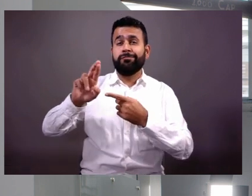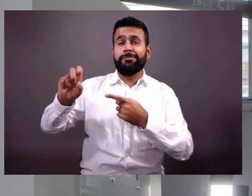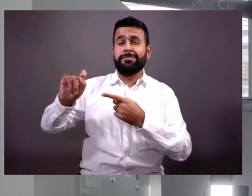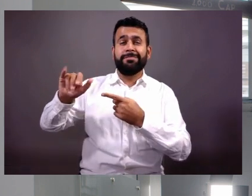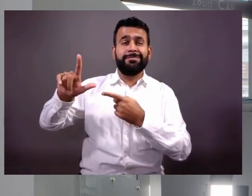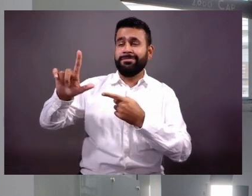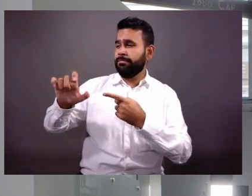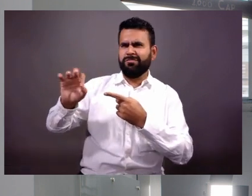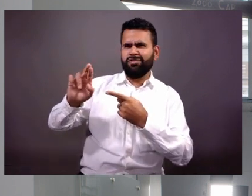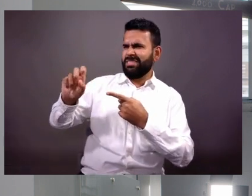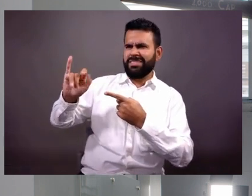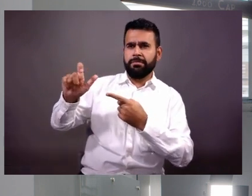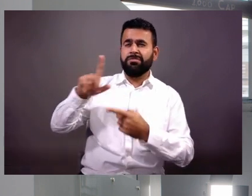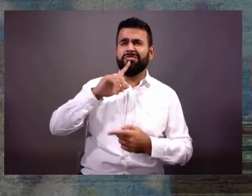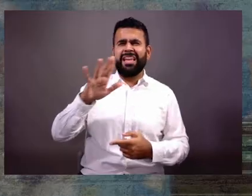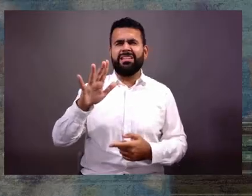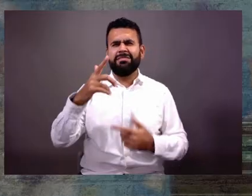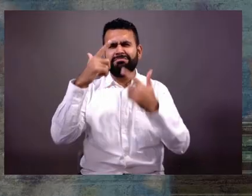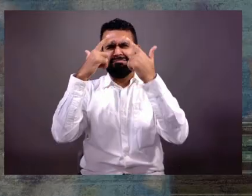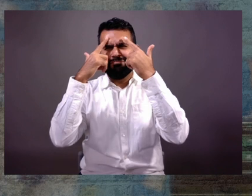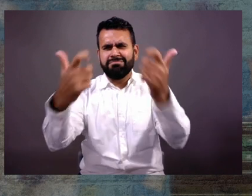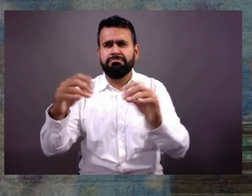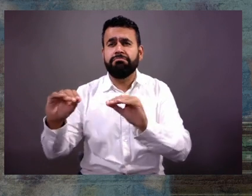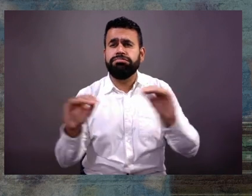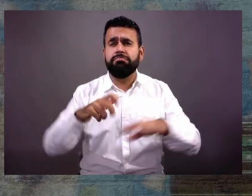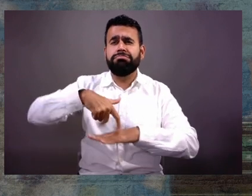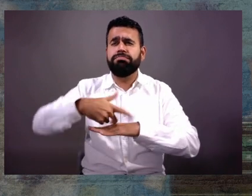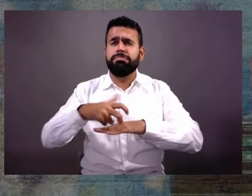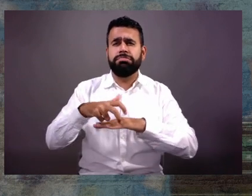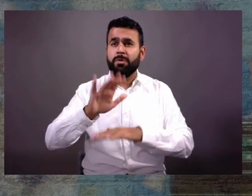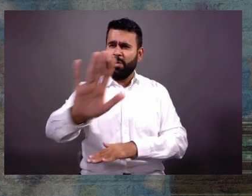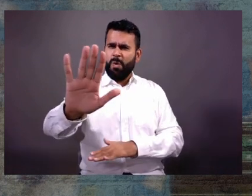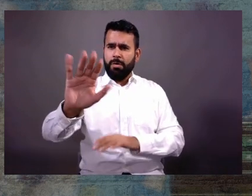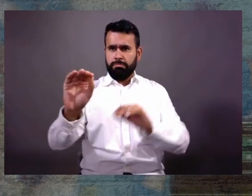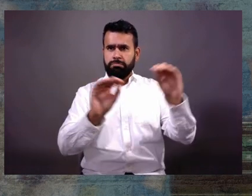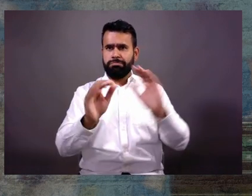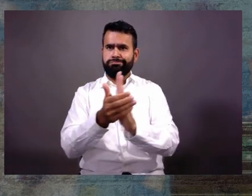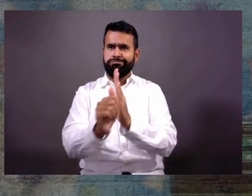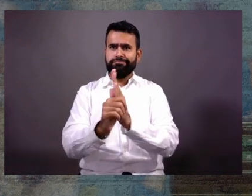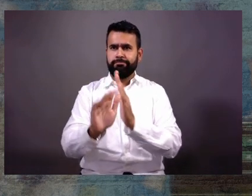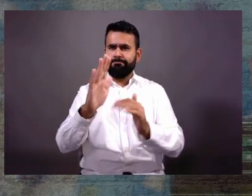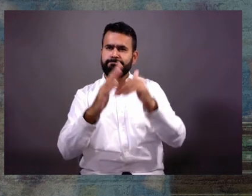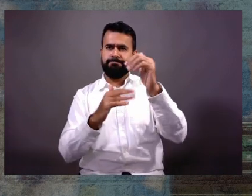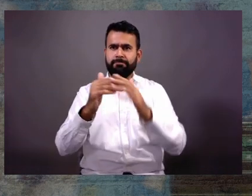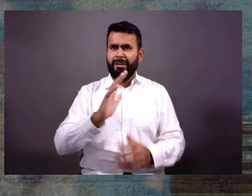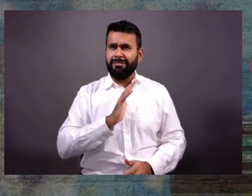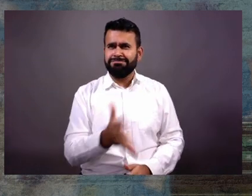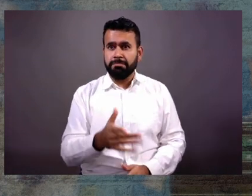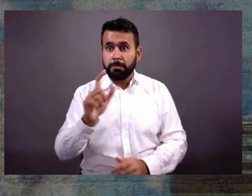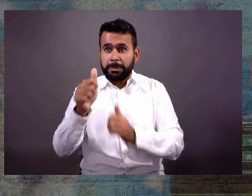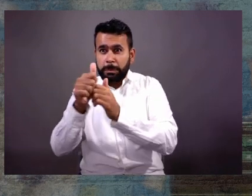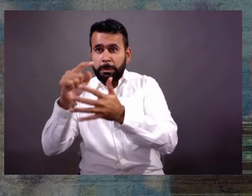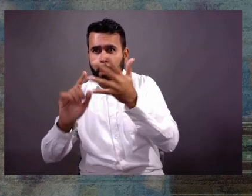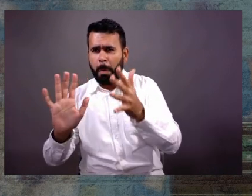Your opportunity to freestyle. Instructions. Freestyle to the music to express yourself. You can use what